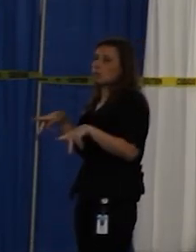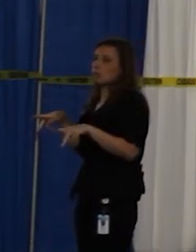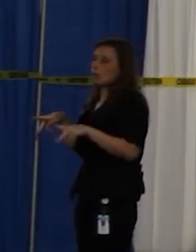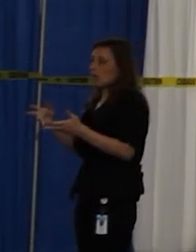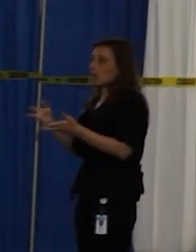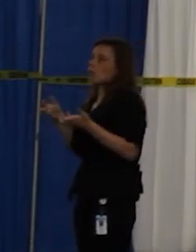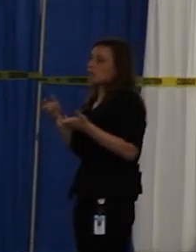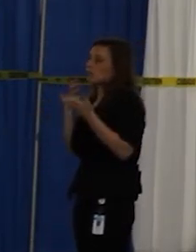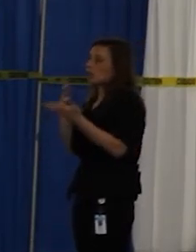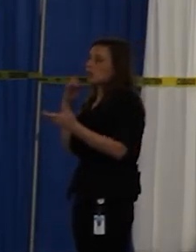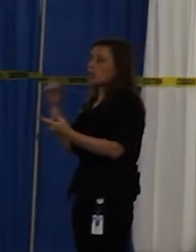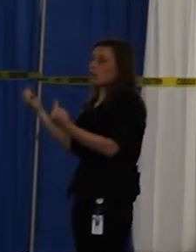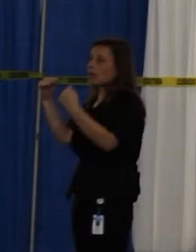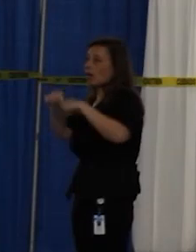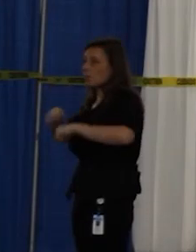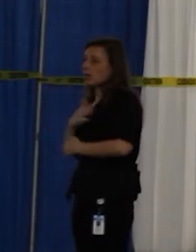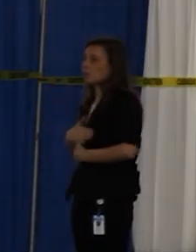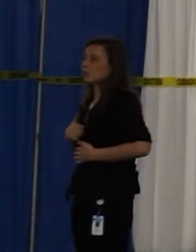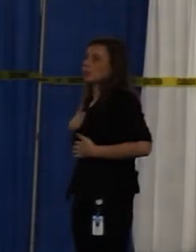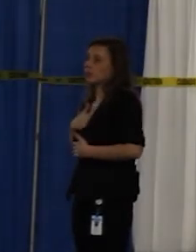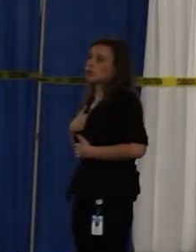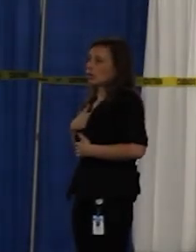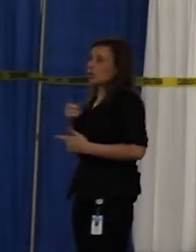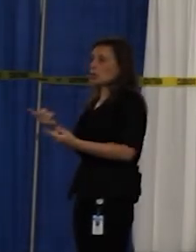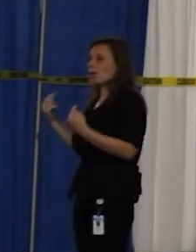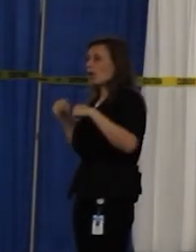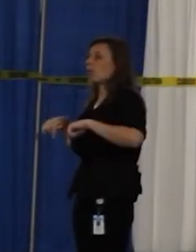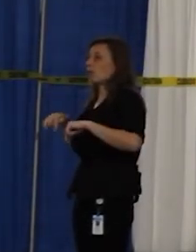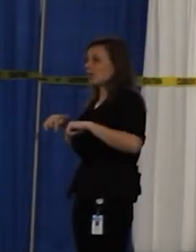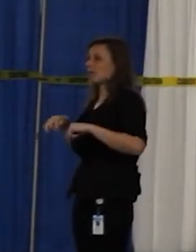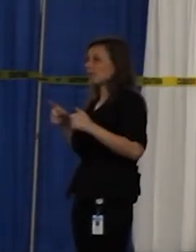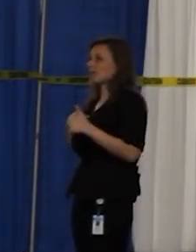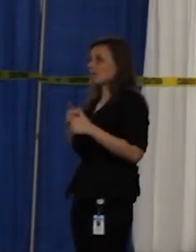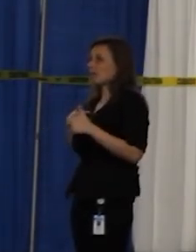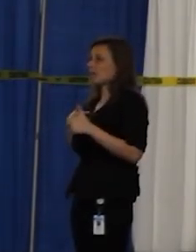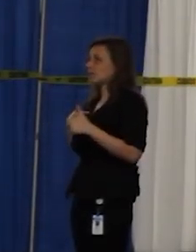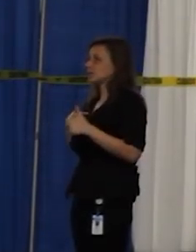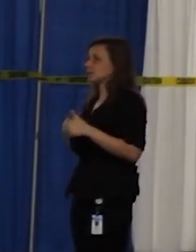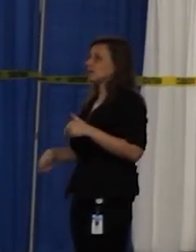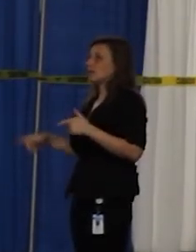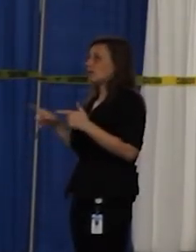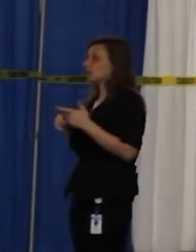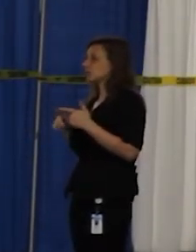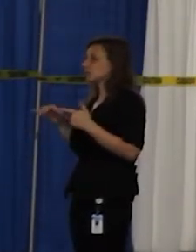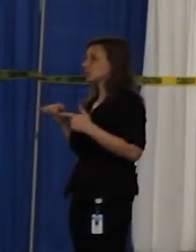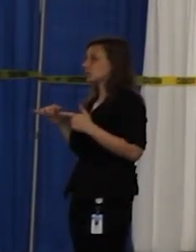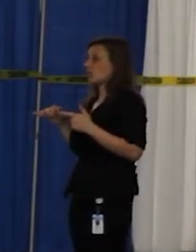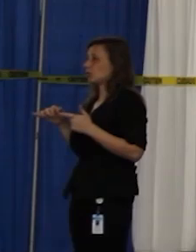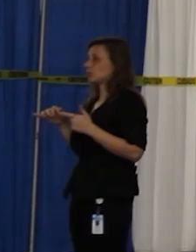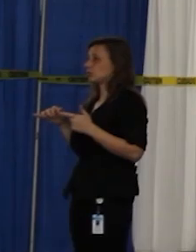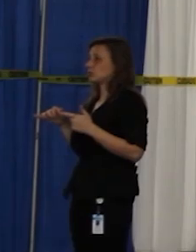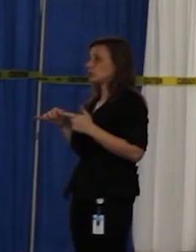to thank you for attending, and I appreciate you coming here, number one, and then number two, getting this information